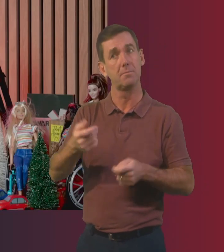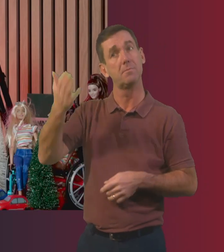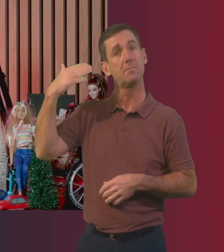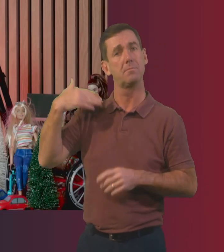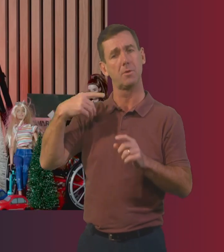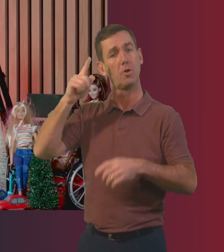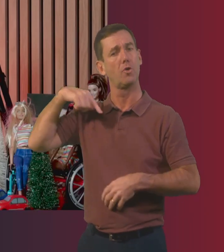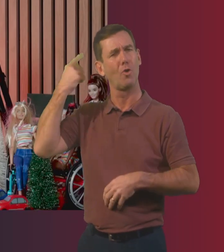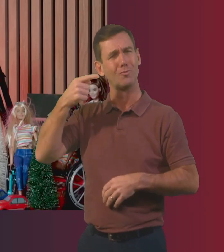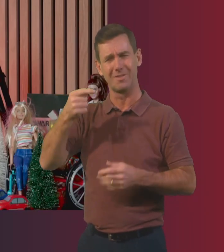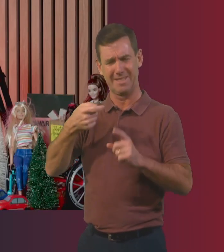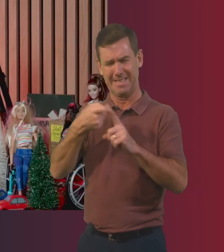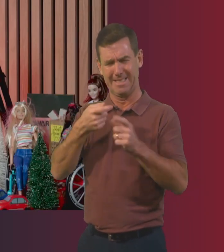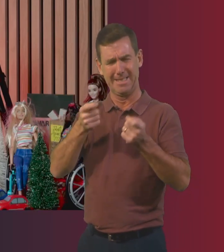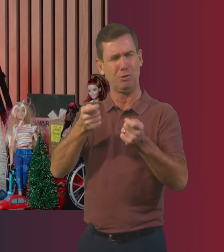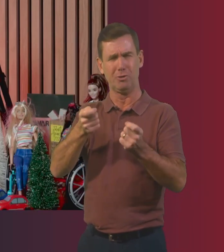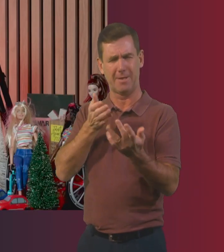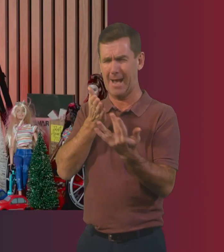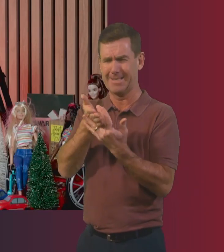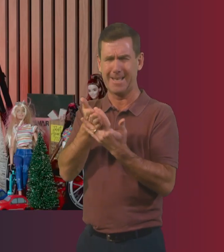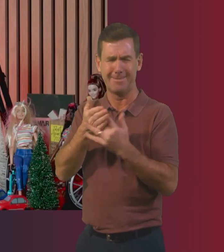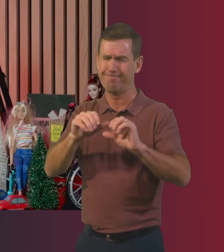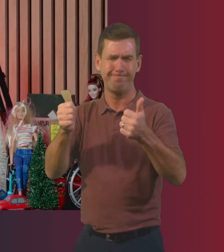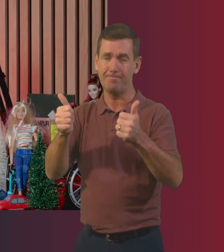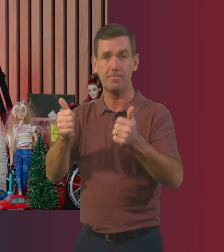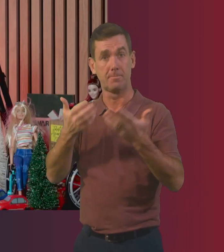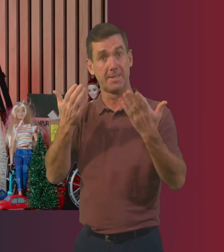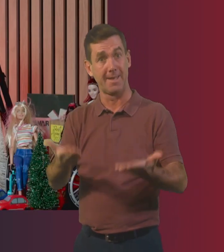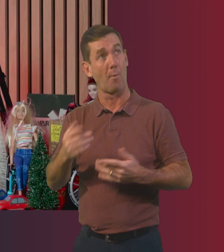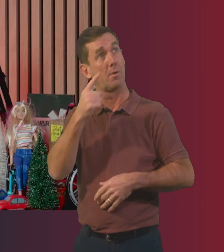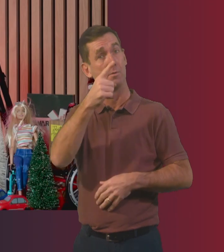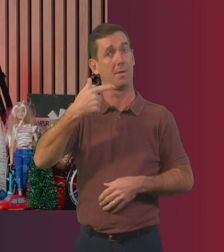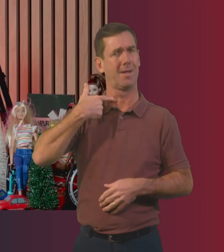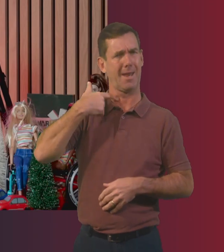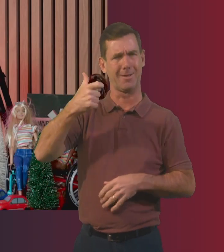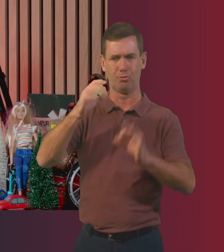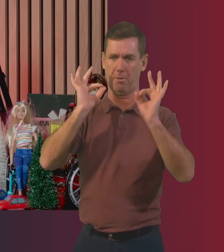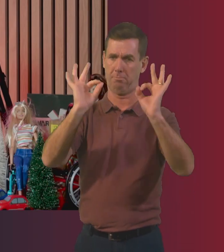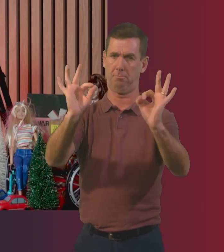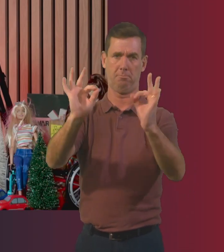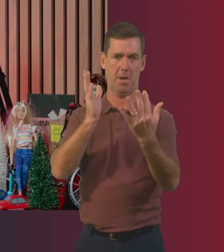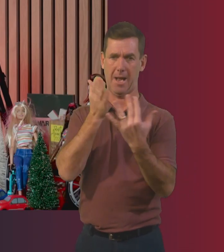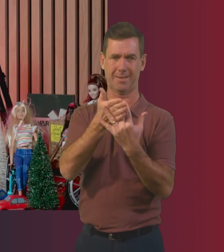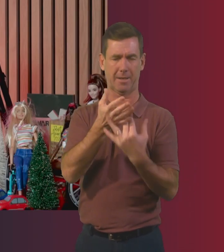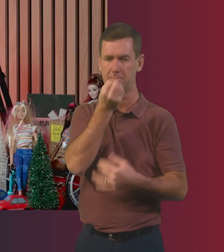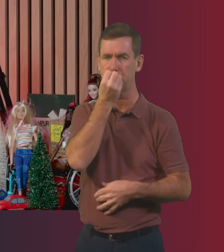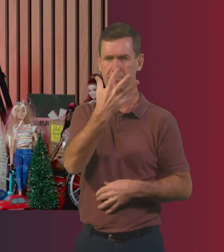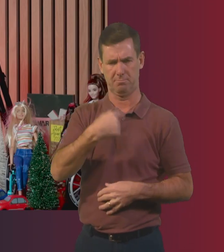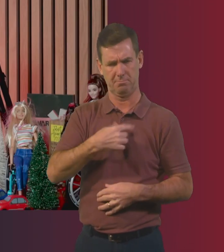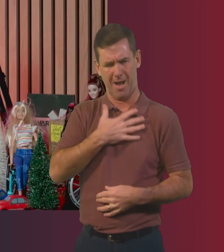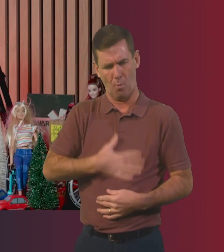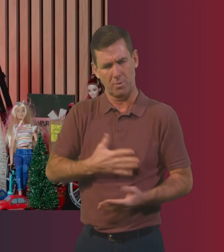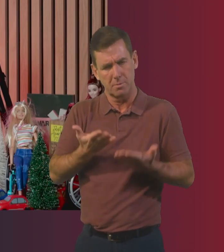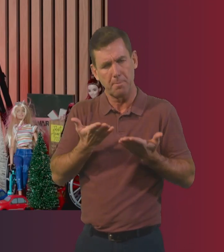accessible kitchen. So I have started cooking, but I definitely want to get into baking. I think for me, just because I've got really poor